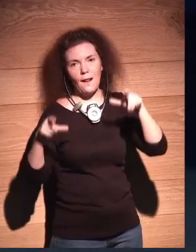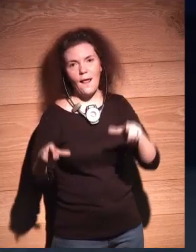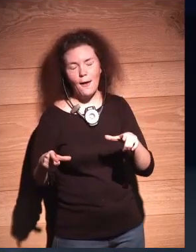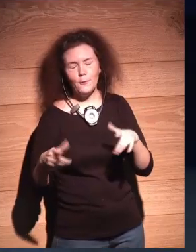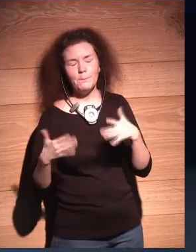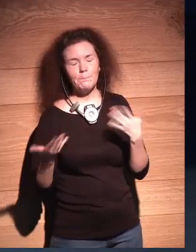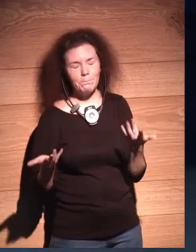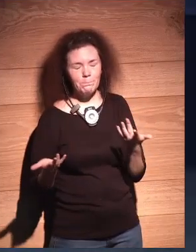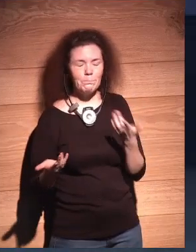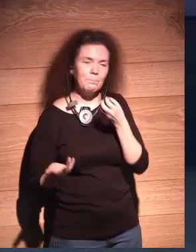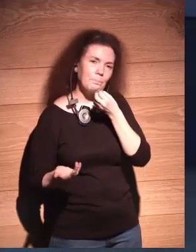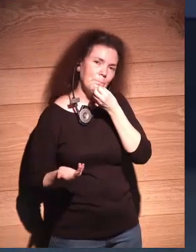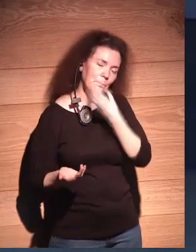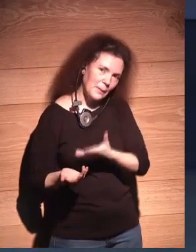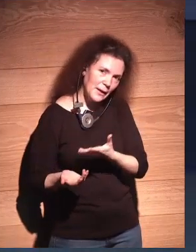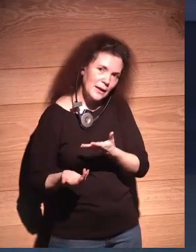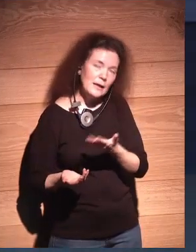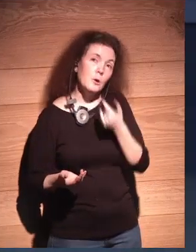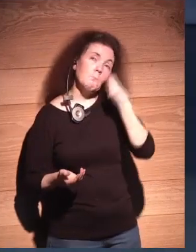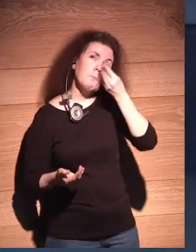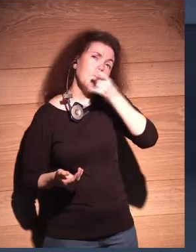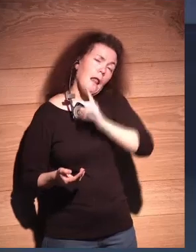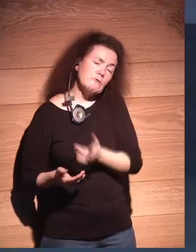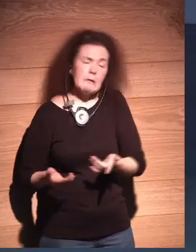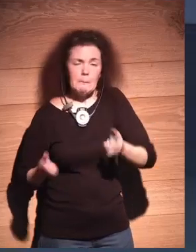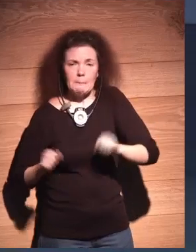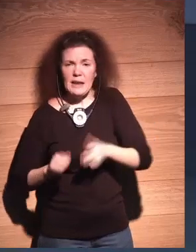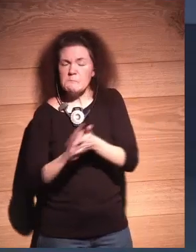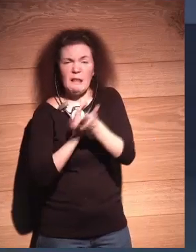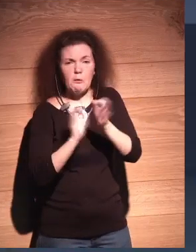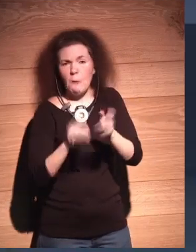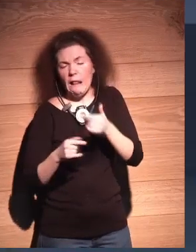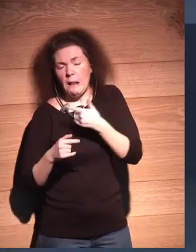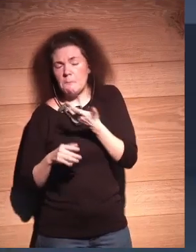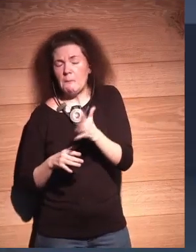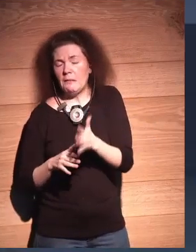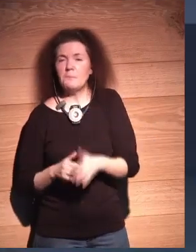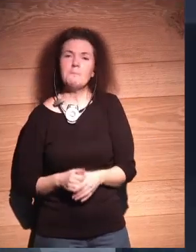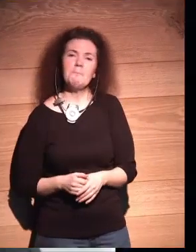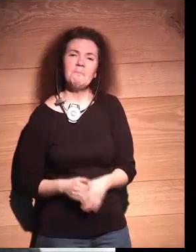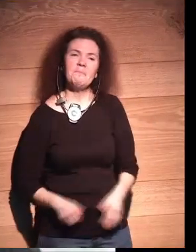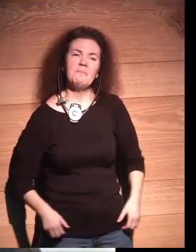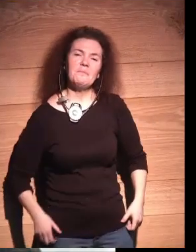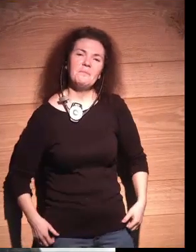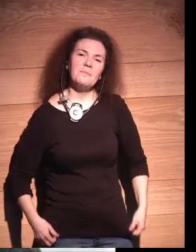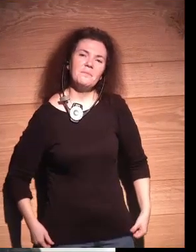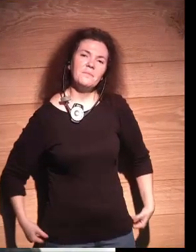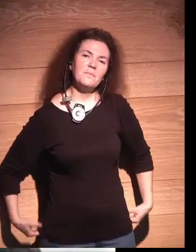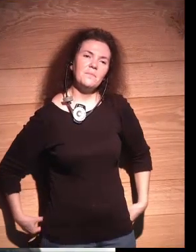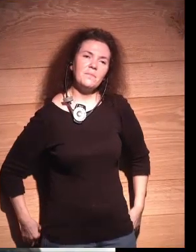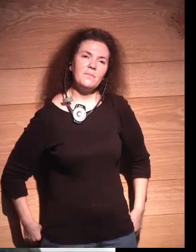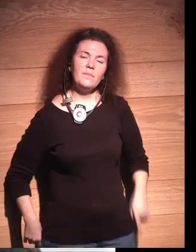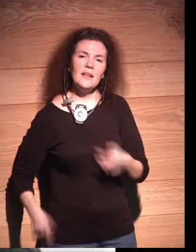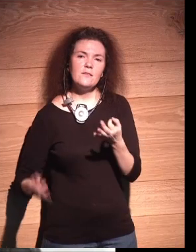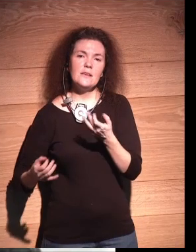explanation, really. So anyway, I'm going to show you briefly a couple of other instruments that I designed. One